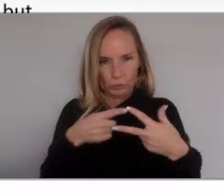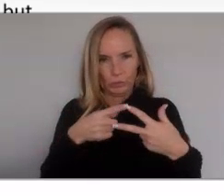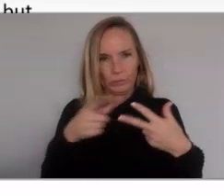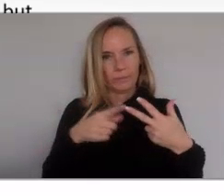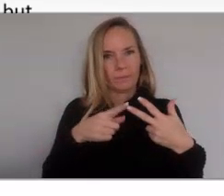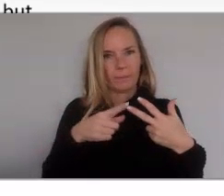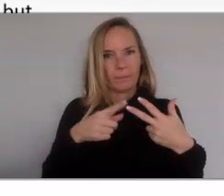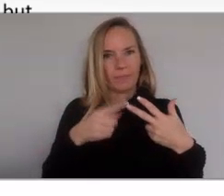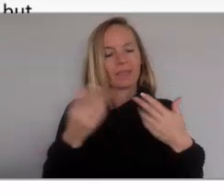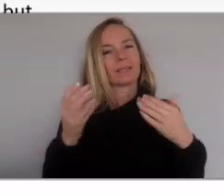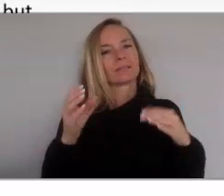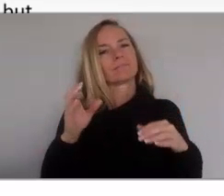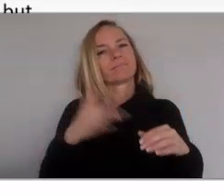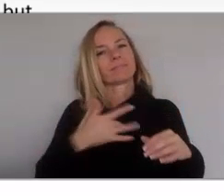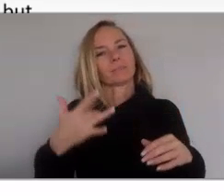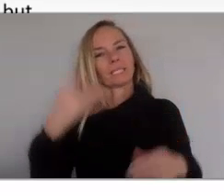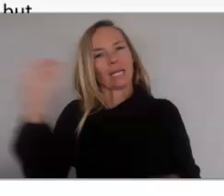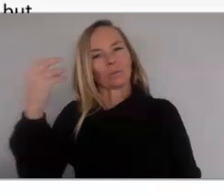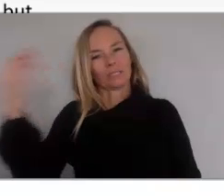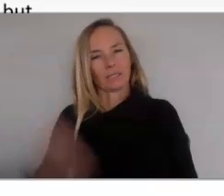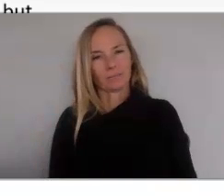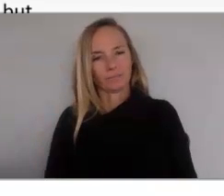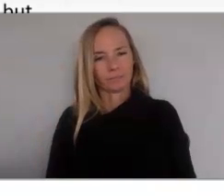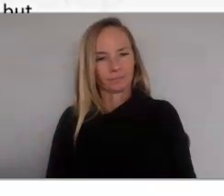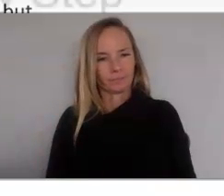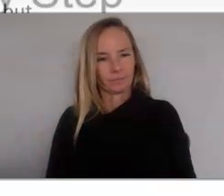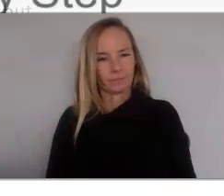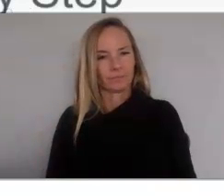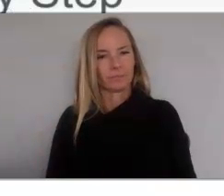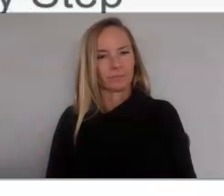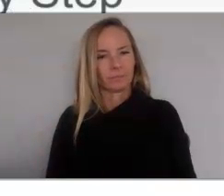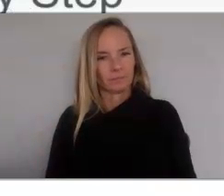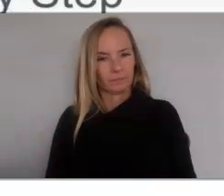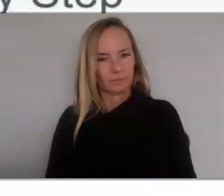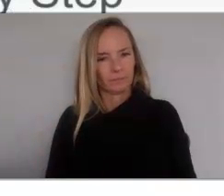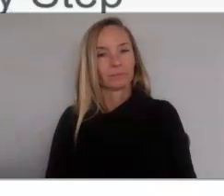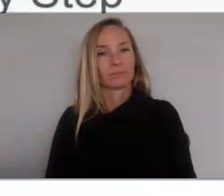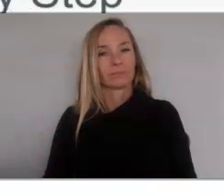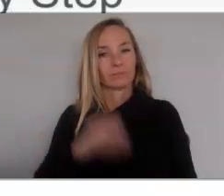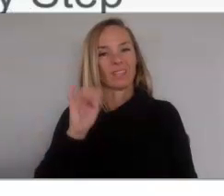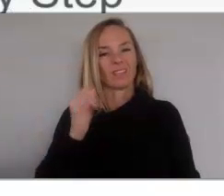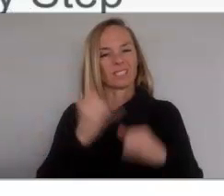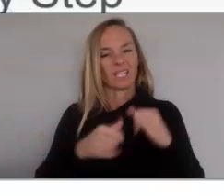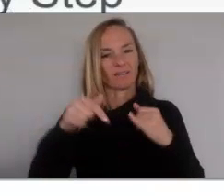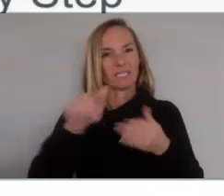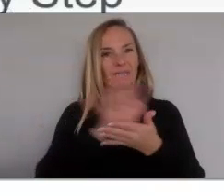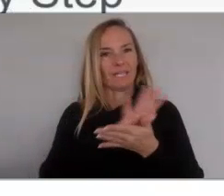convenient. And reason 3, it is usually done outside. That's the end of our video